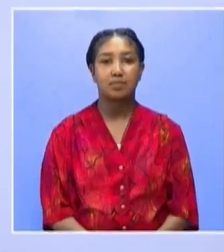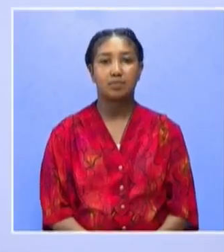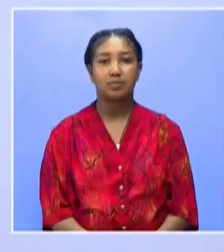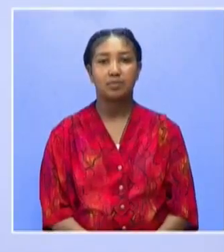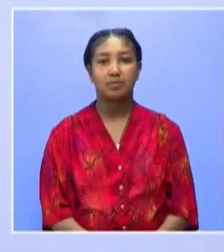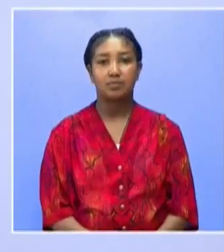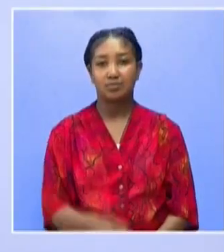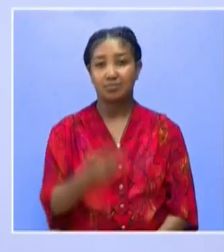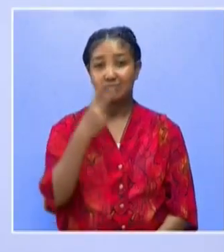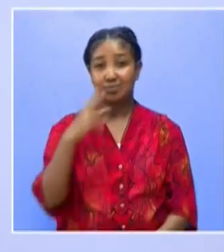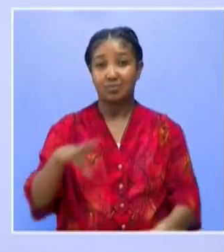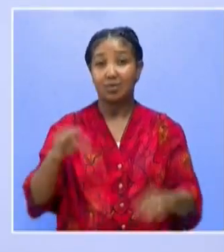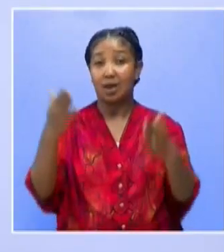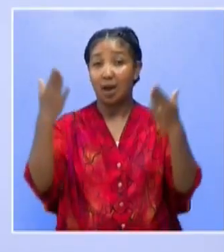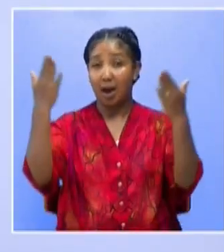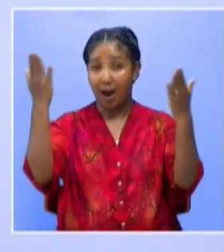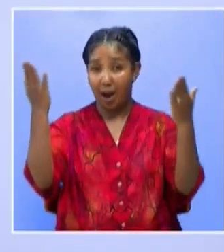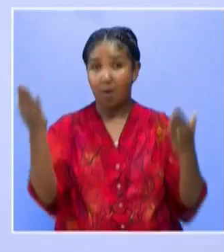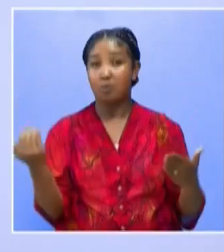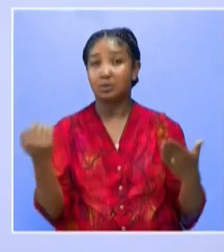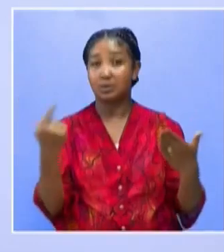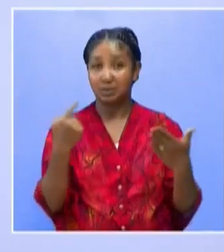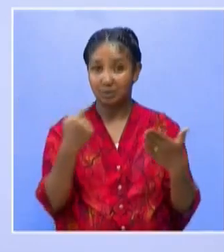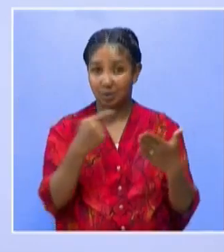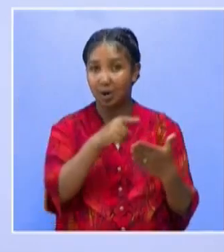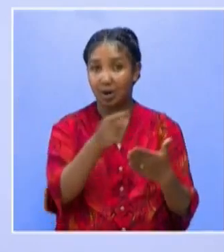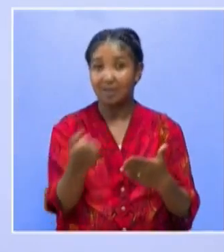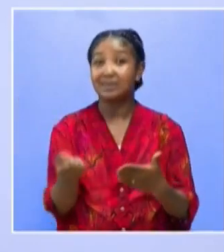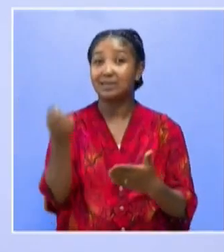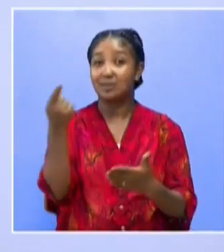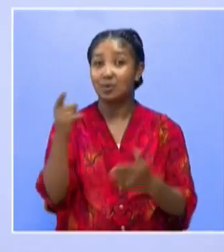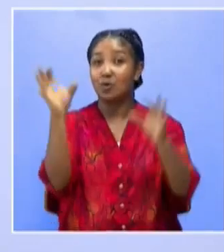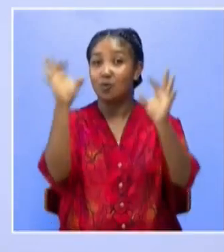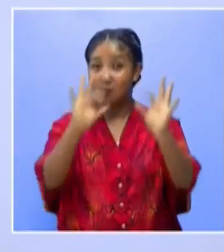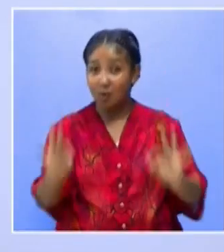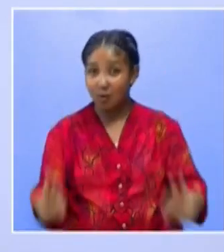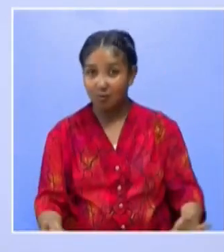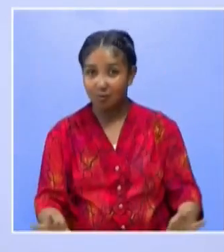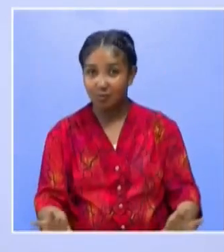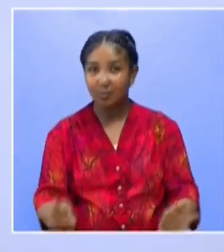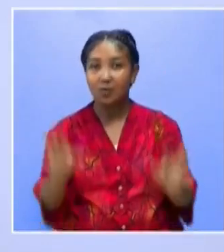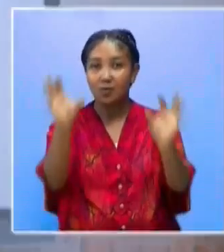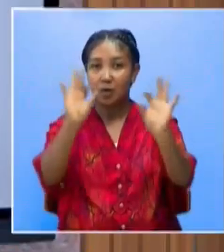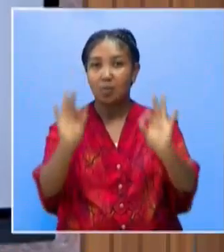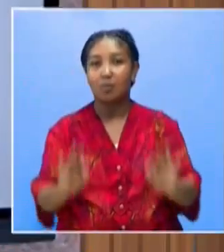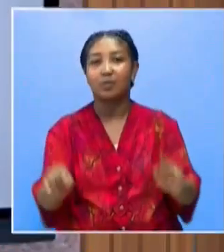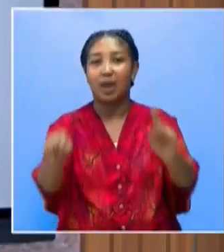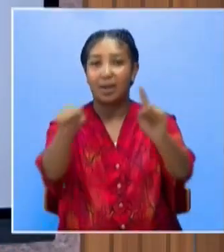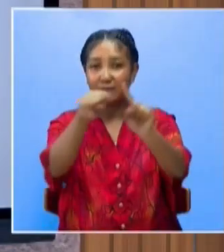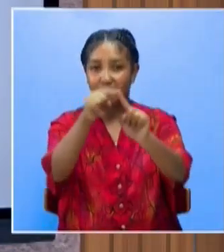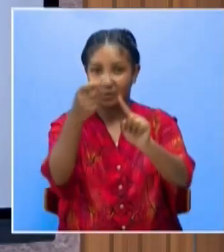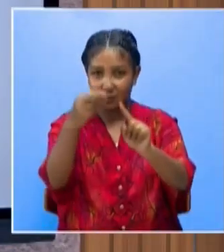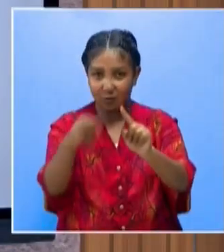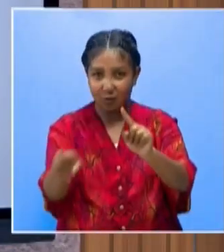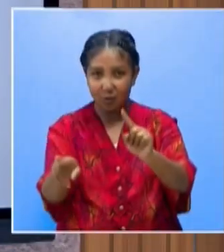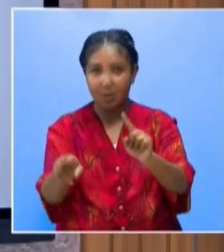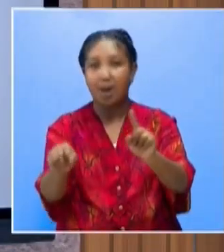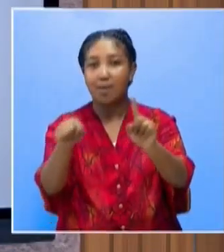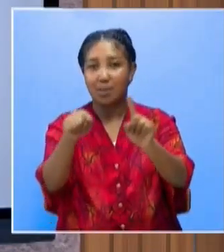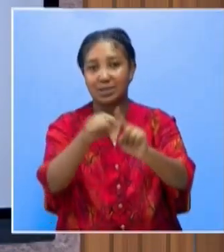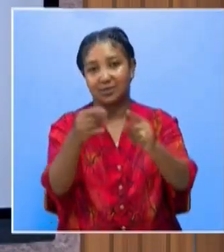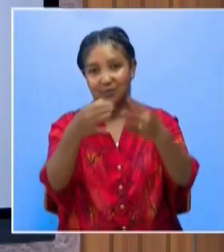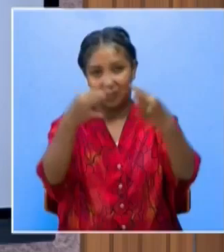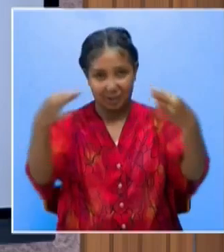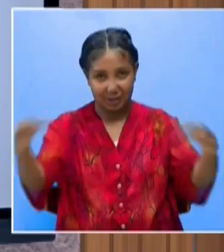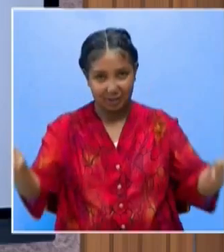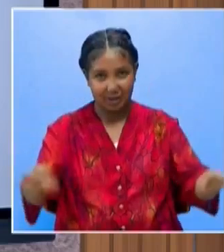Come on, students. I hope you can understand the form of affirmative or positive